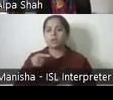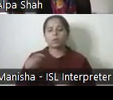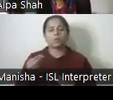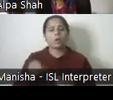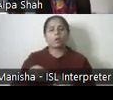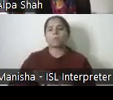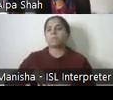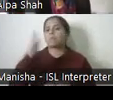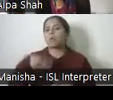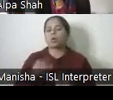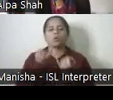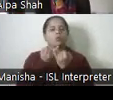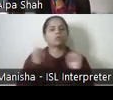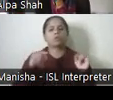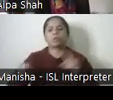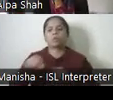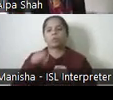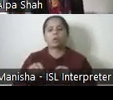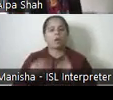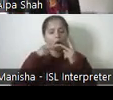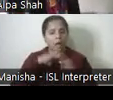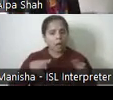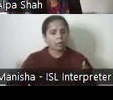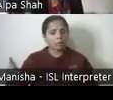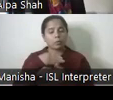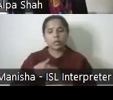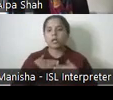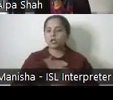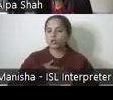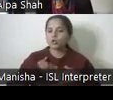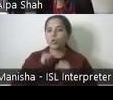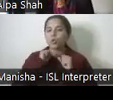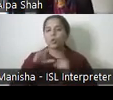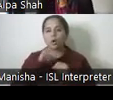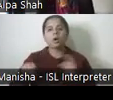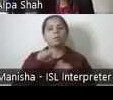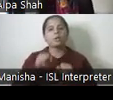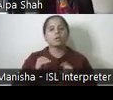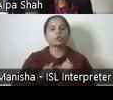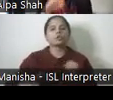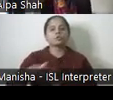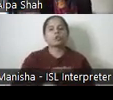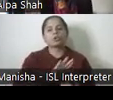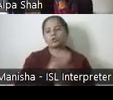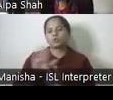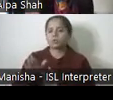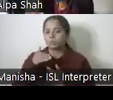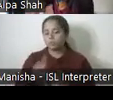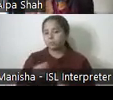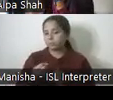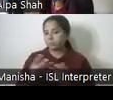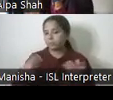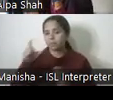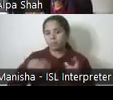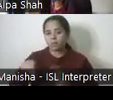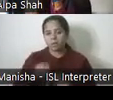the autonomy that Adivasis have enjoyed in relation to access to livelihoods in reproducing their societies. Now, mass dispossession due